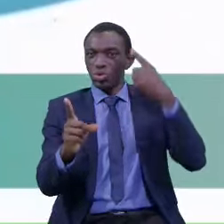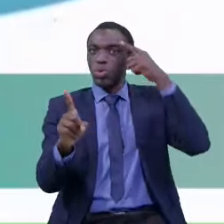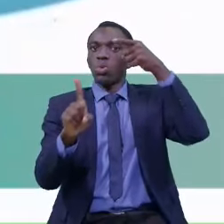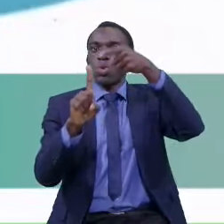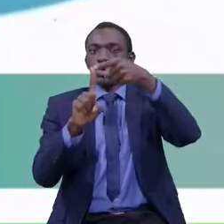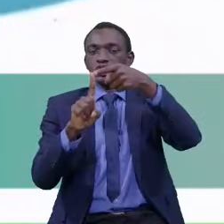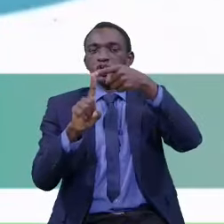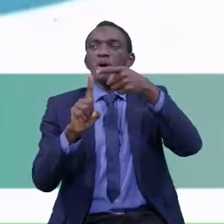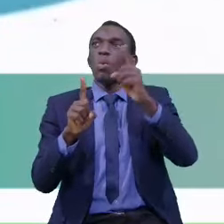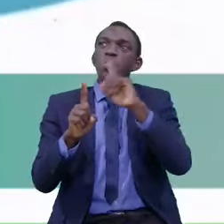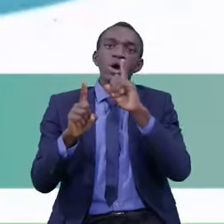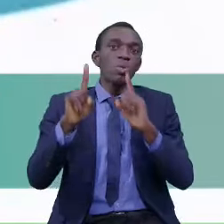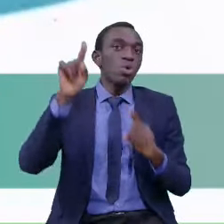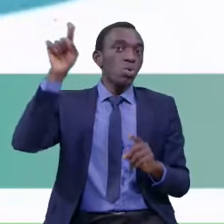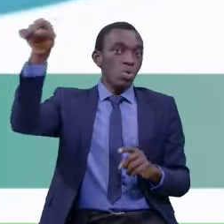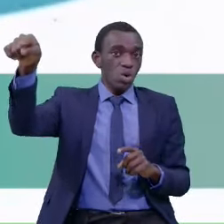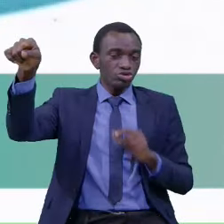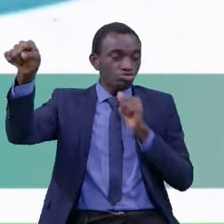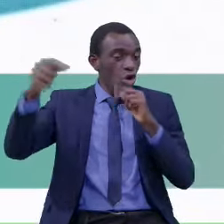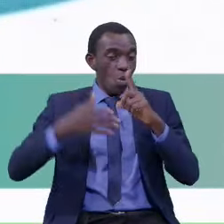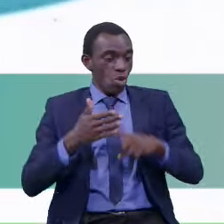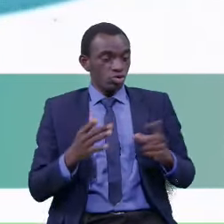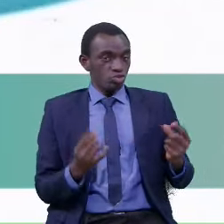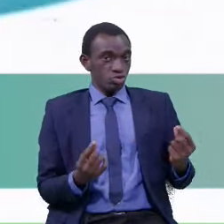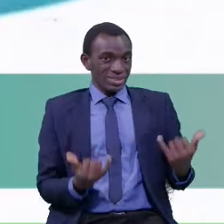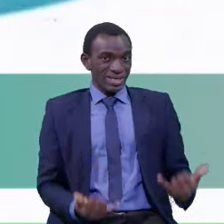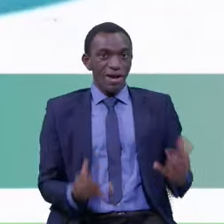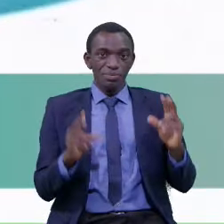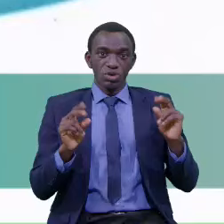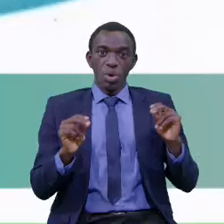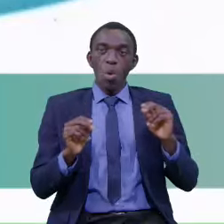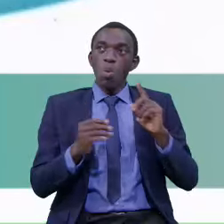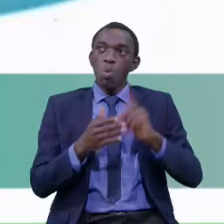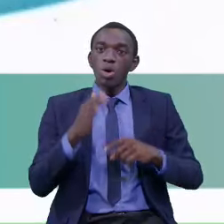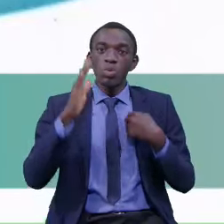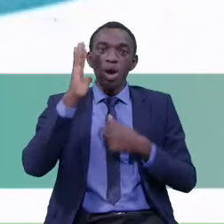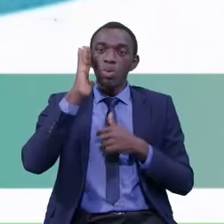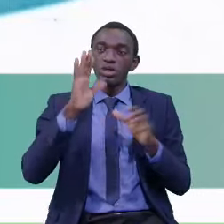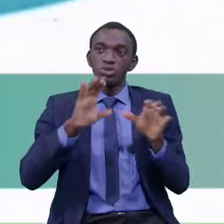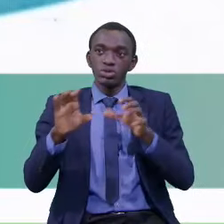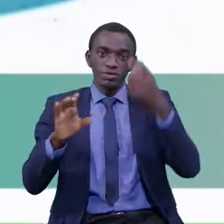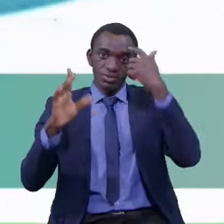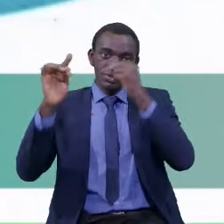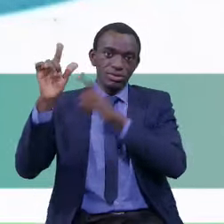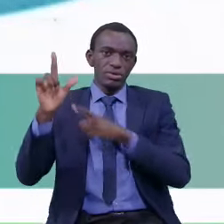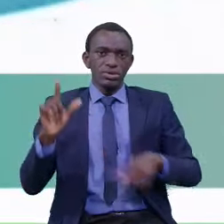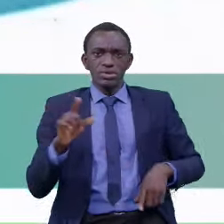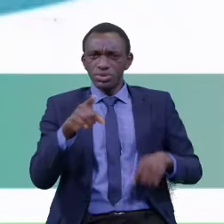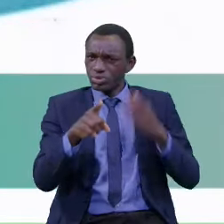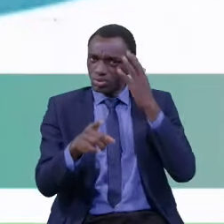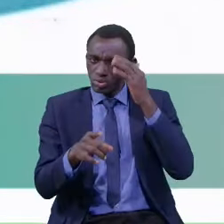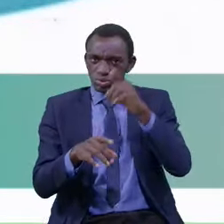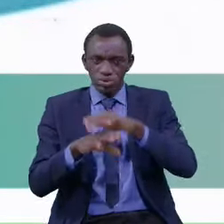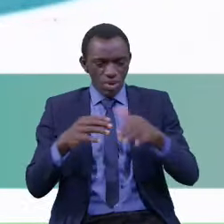we're going to accomplish for the Lord. The goals. And you know, you don't have any goal, then there's